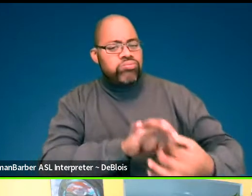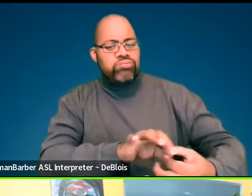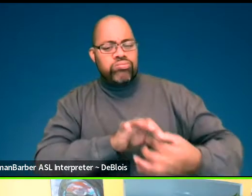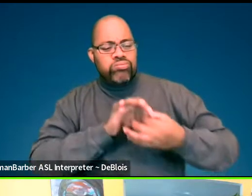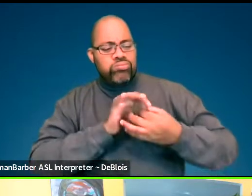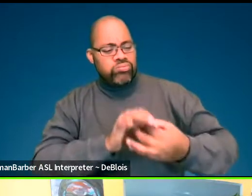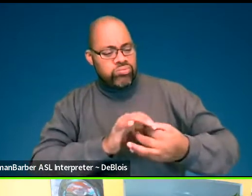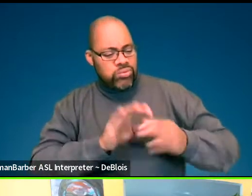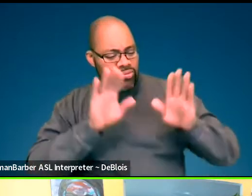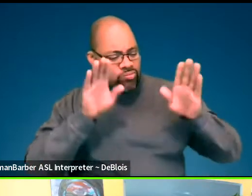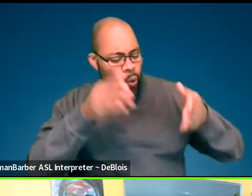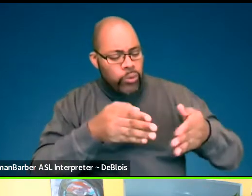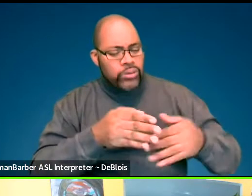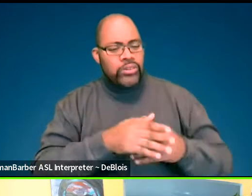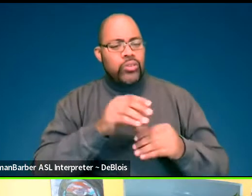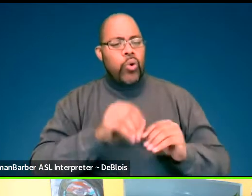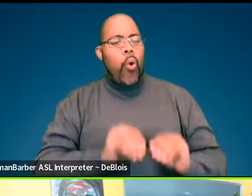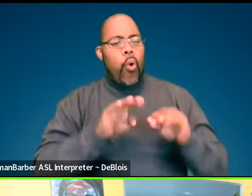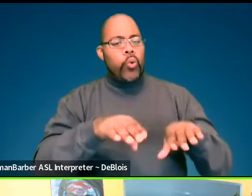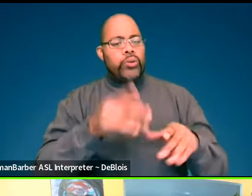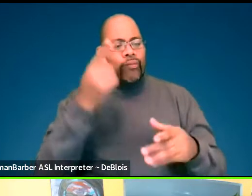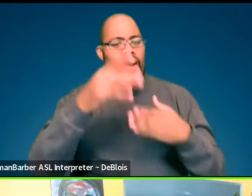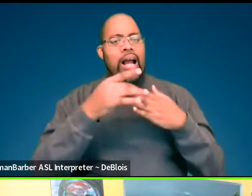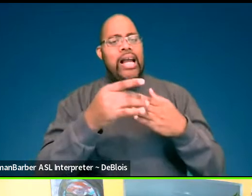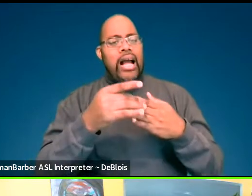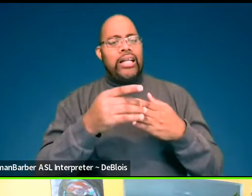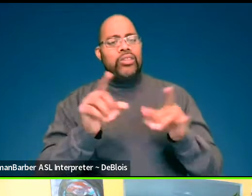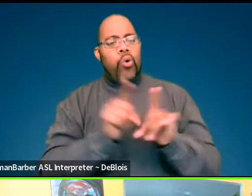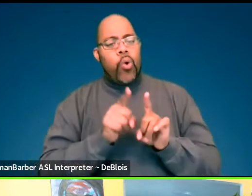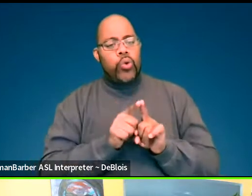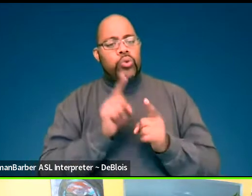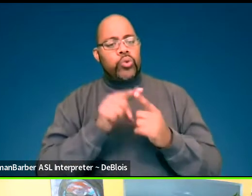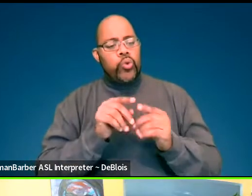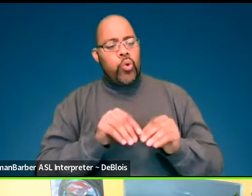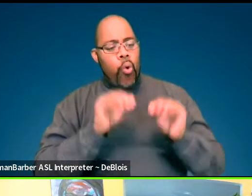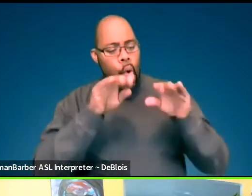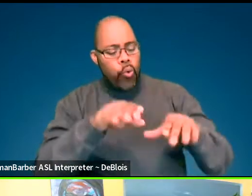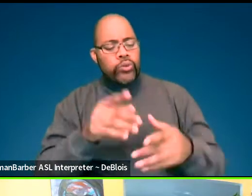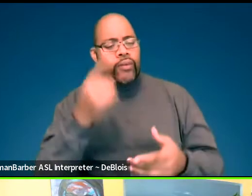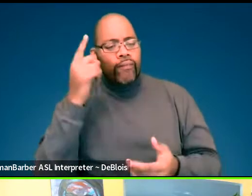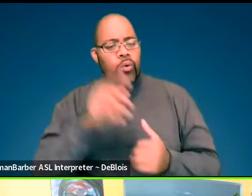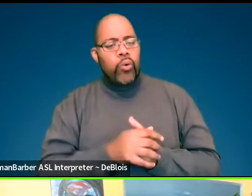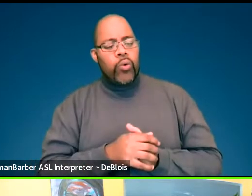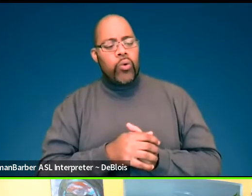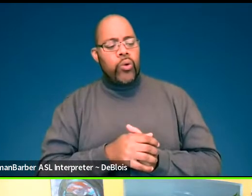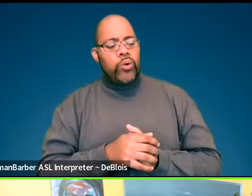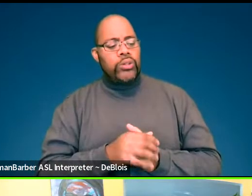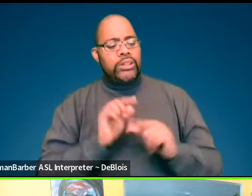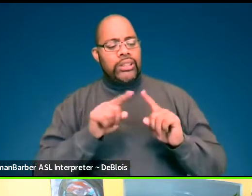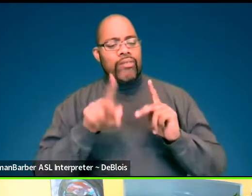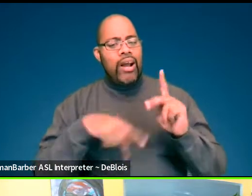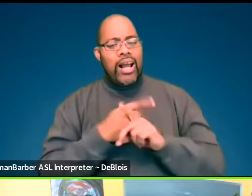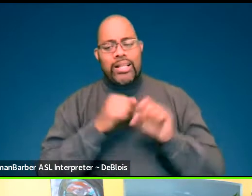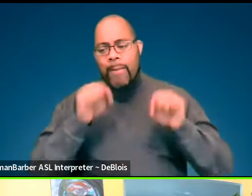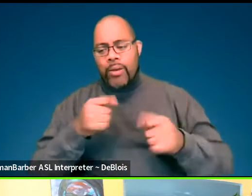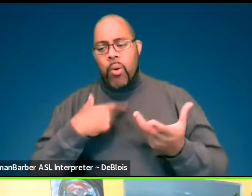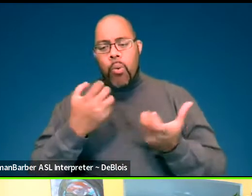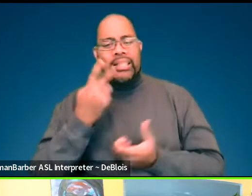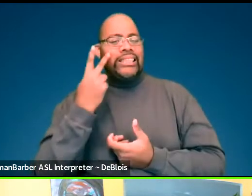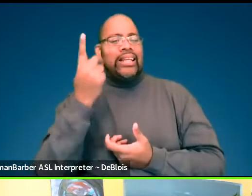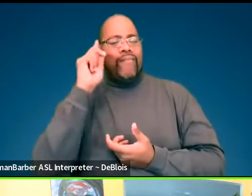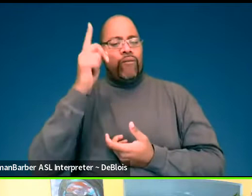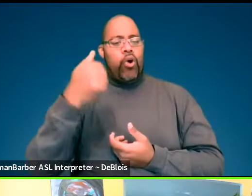towards the ocean for guidance and also towards the ocean for the kinds of possibilities that we want to see